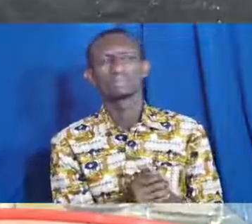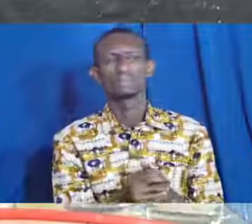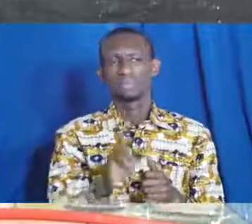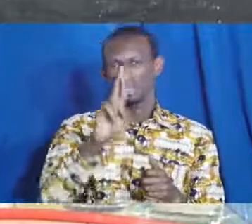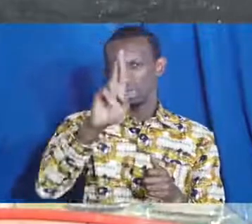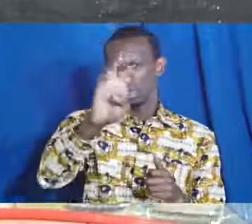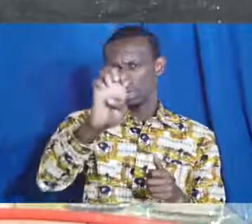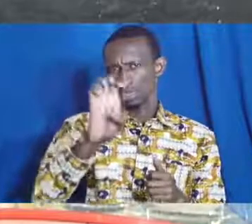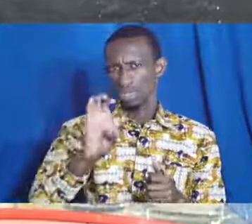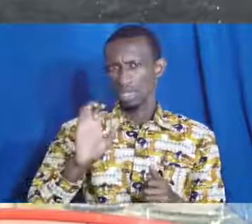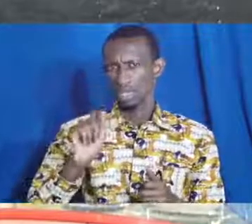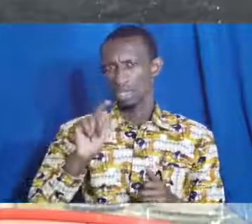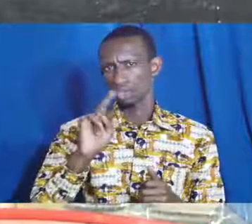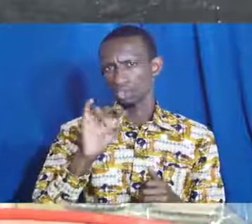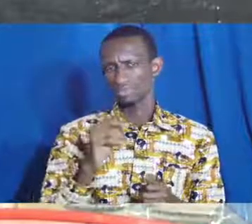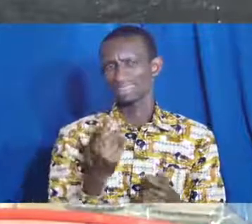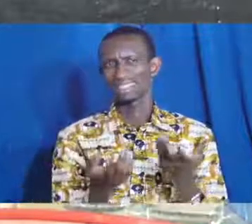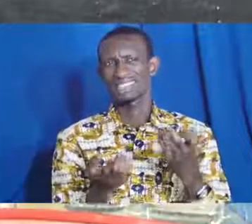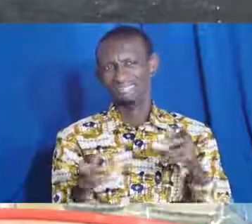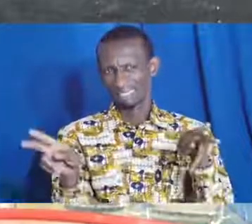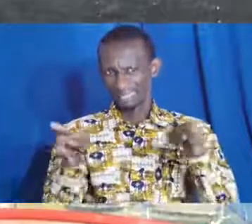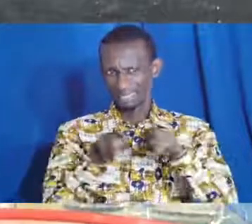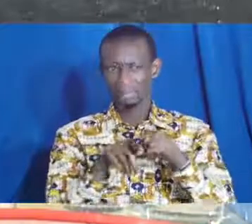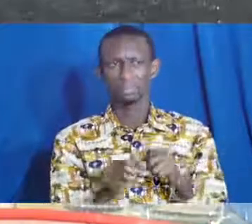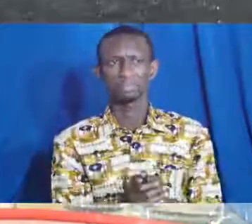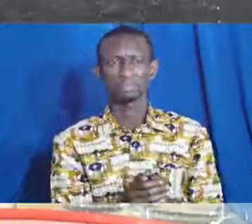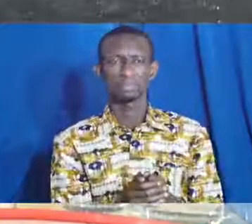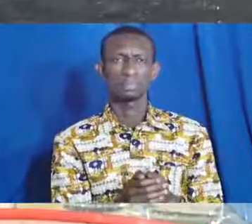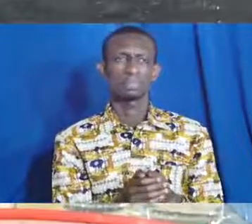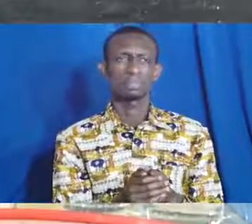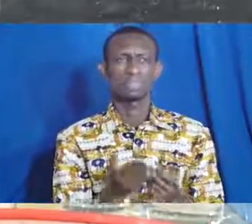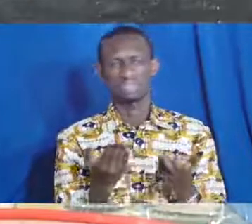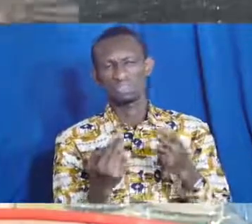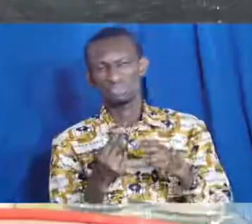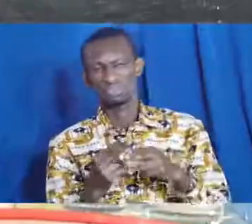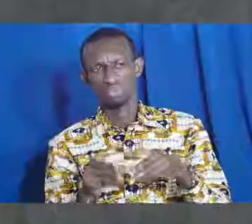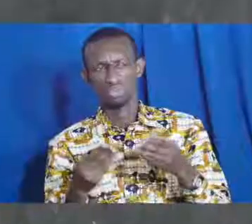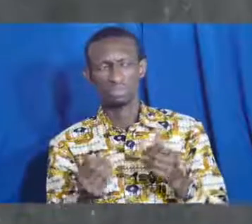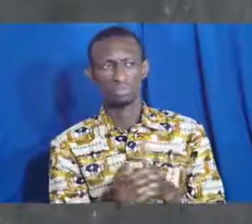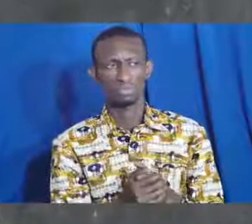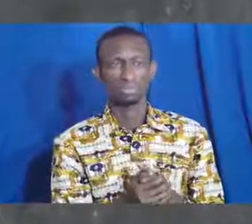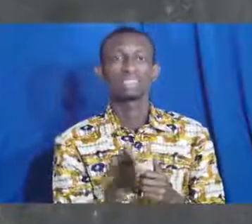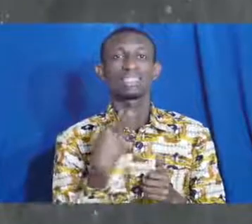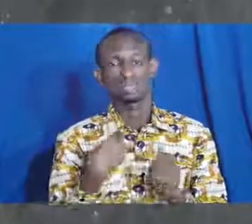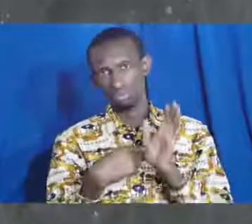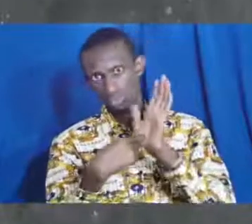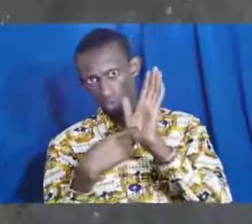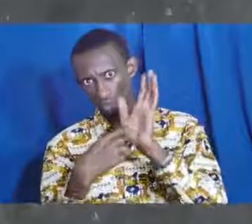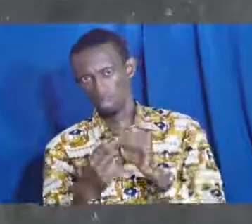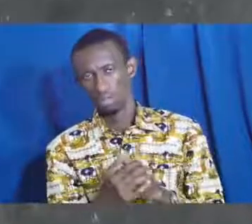very common, as I may call it, and I'm just going to just show you